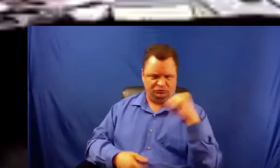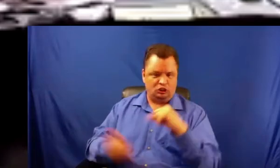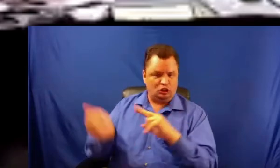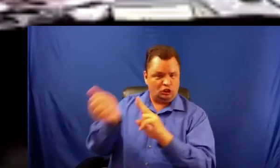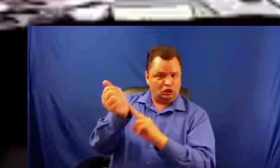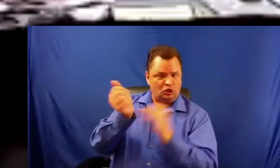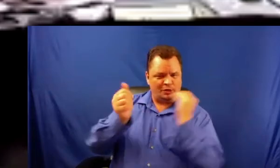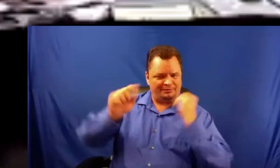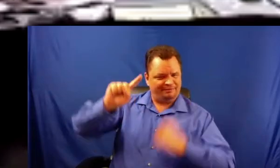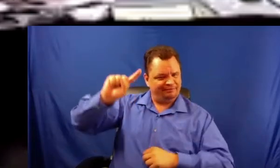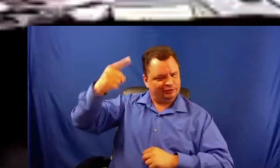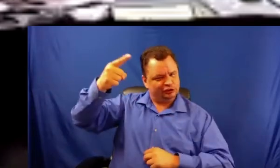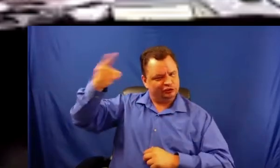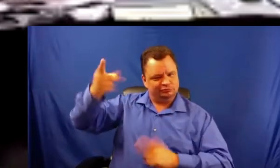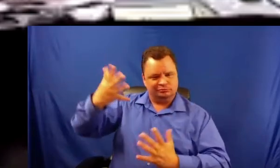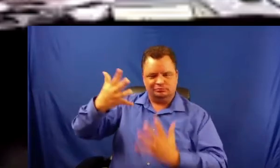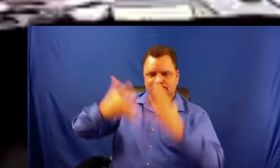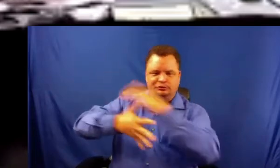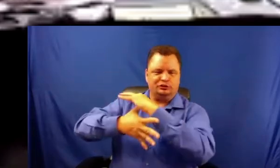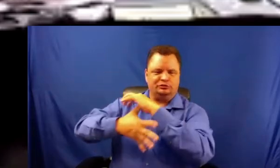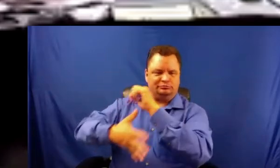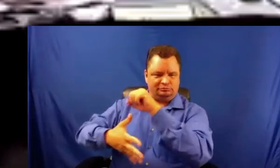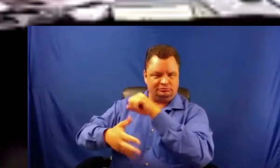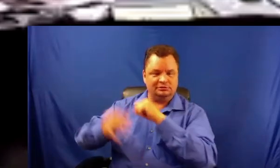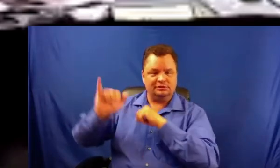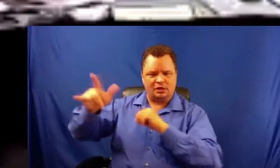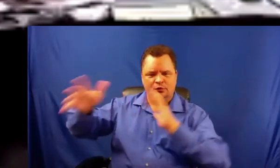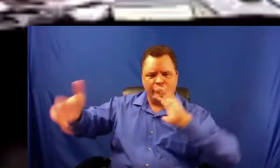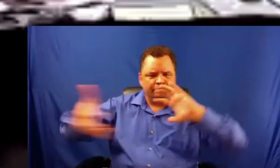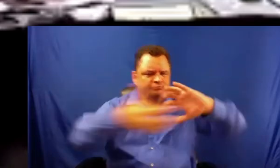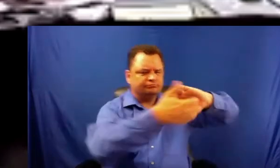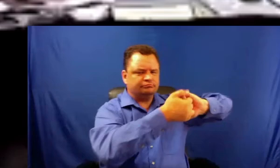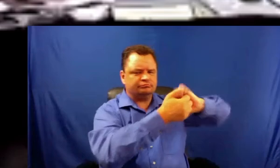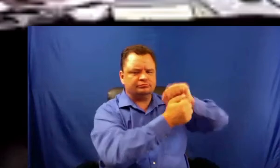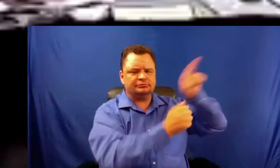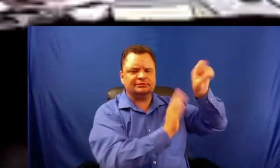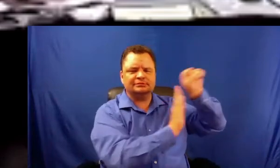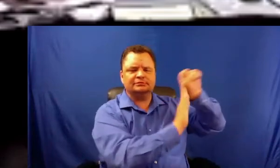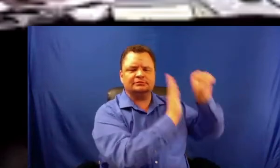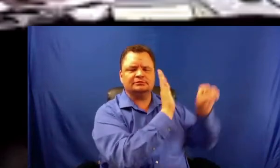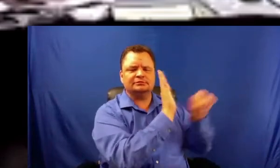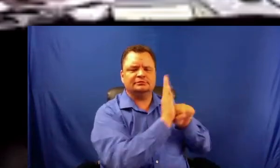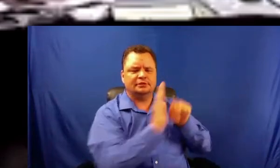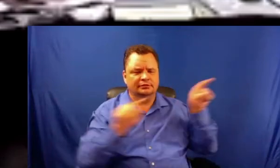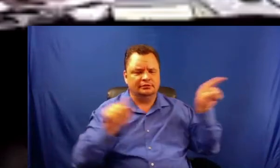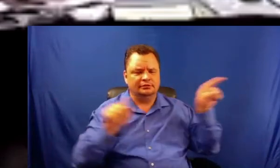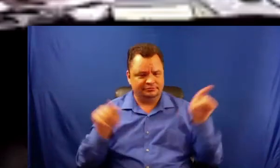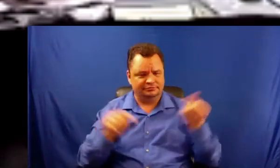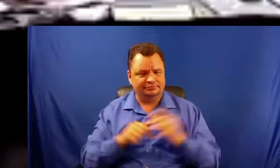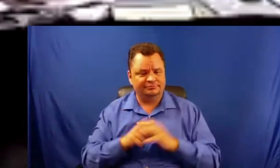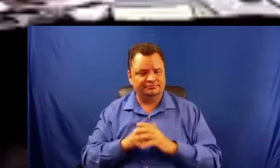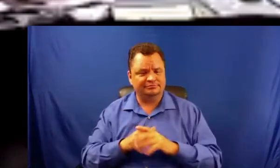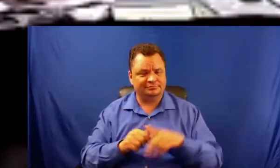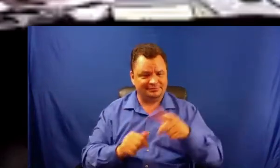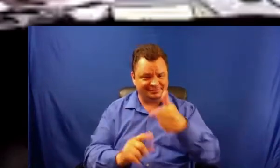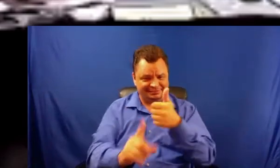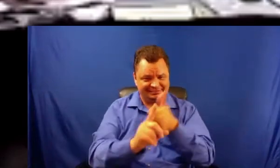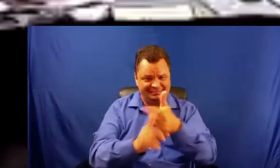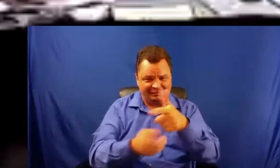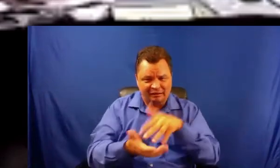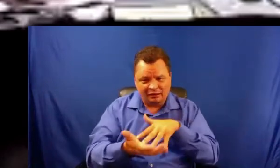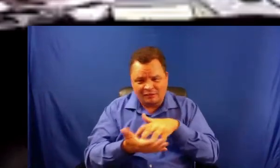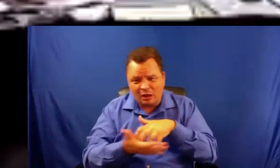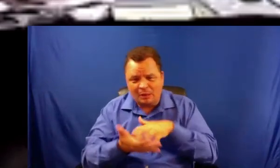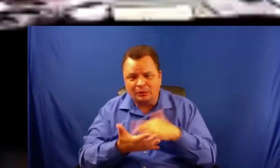in conjunction with the state to address those who are in more vulnerable populations, to ensure that we get